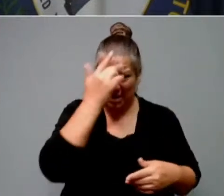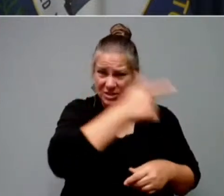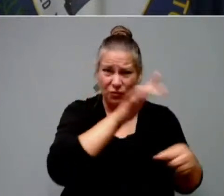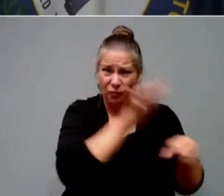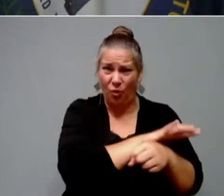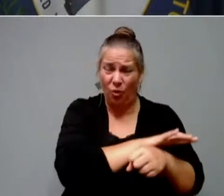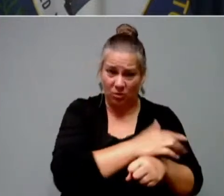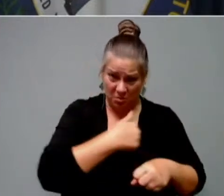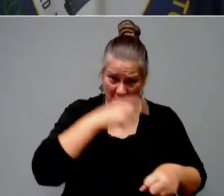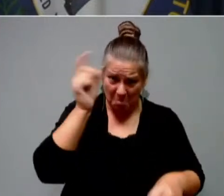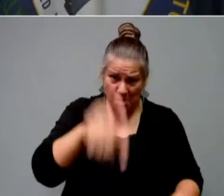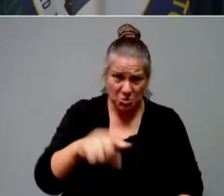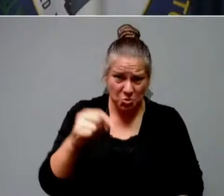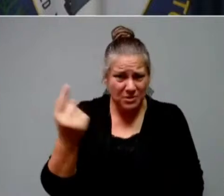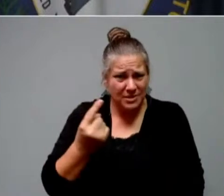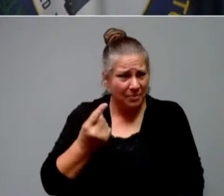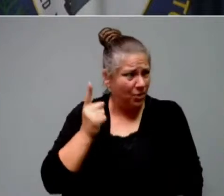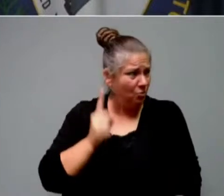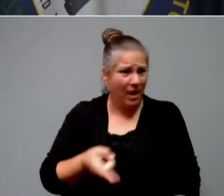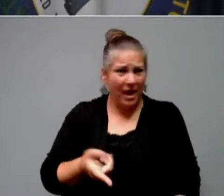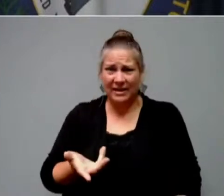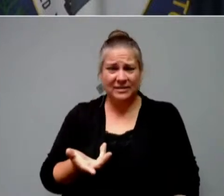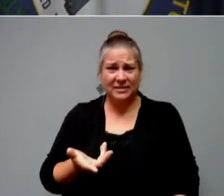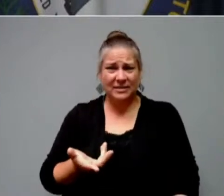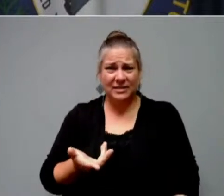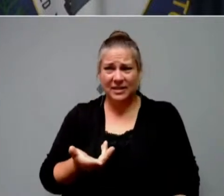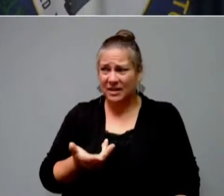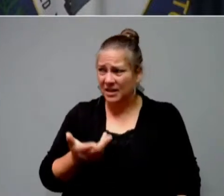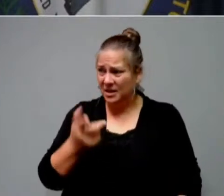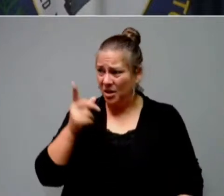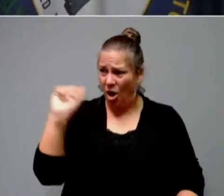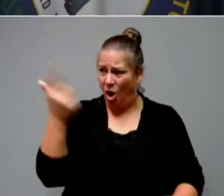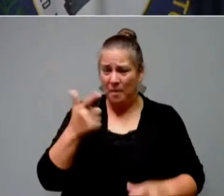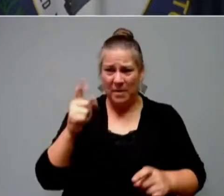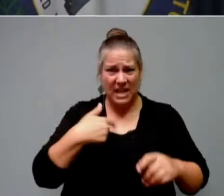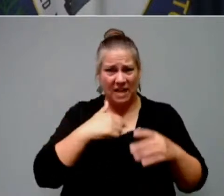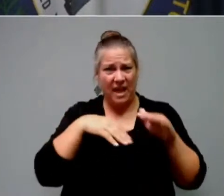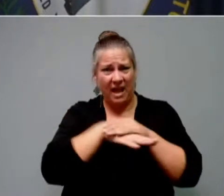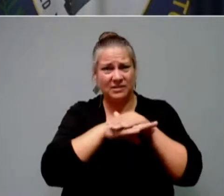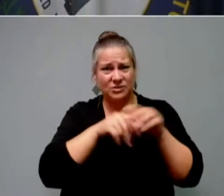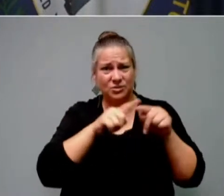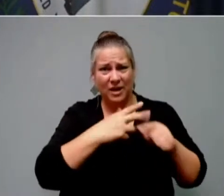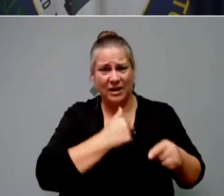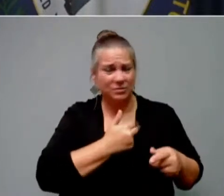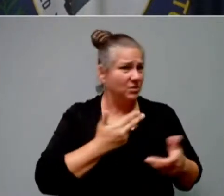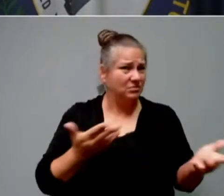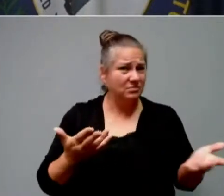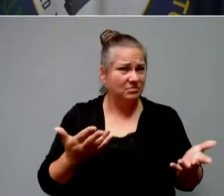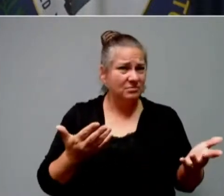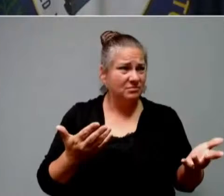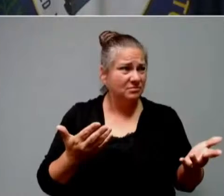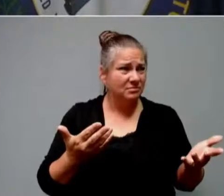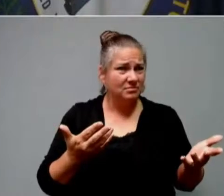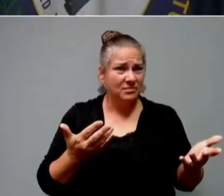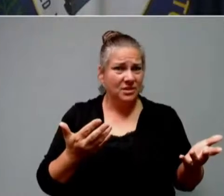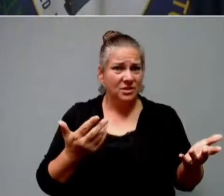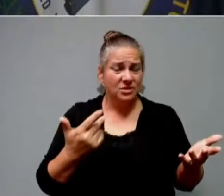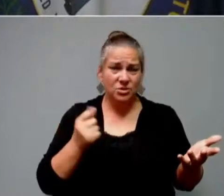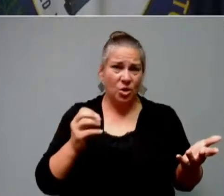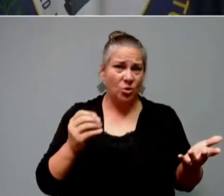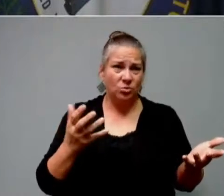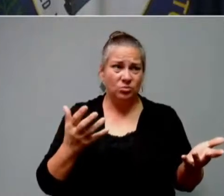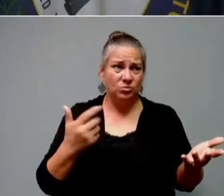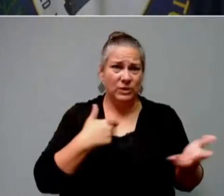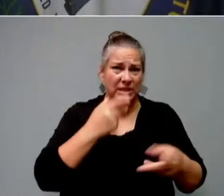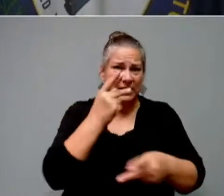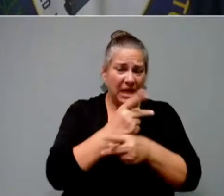to make sure we've got that capacity for everybody? And so it's under active consideration, and we continue to watch